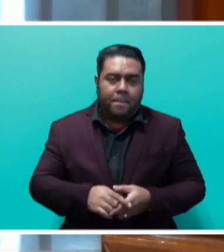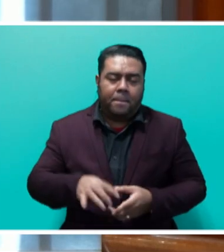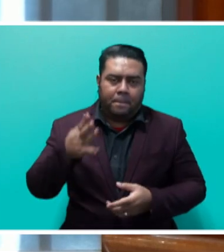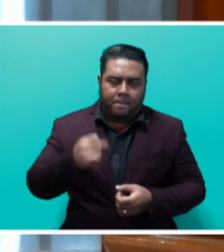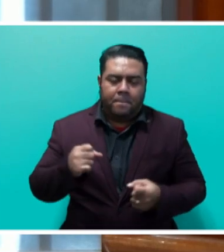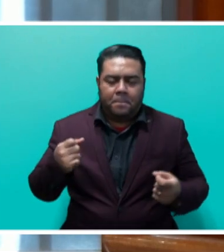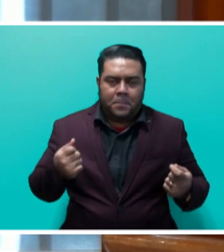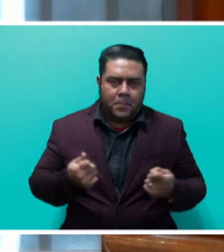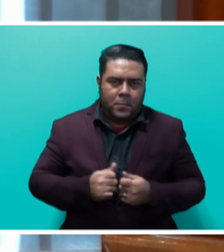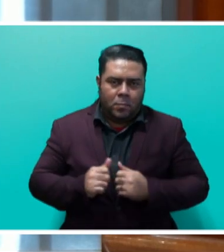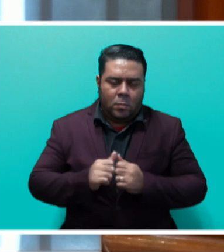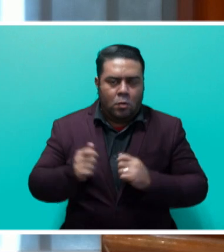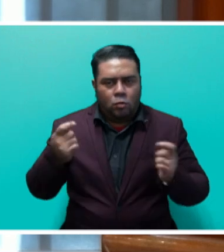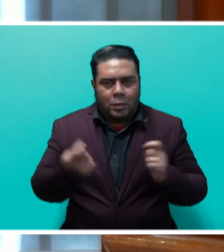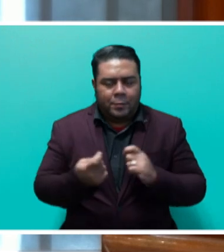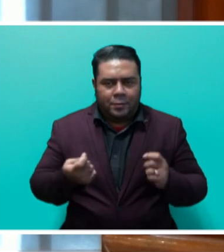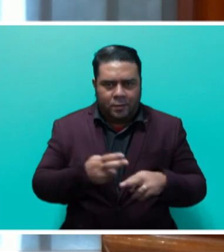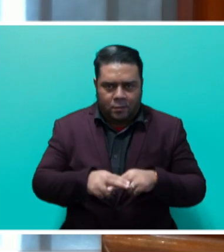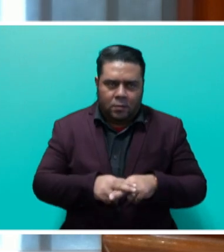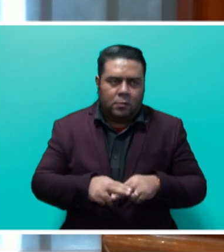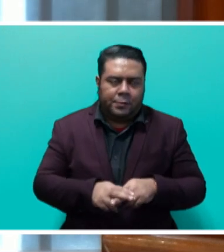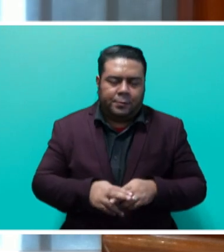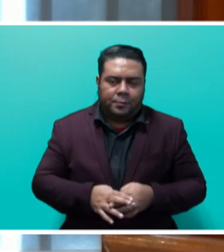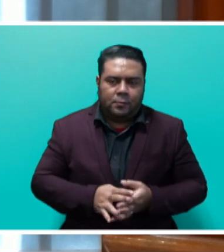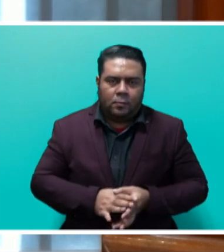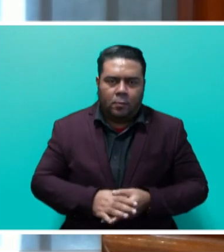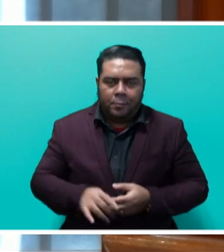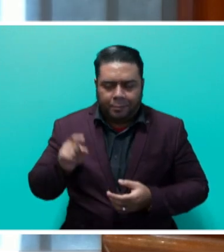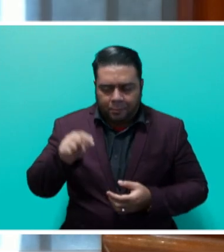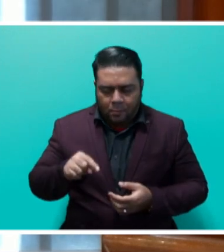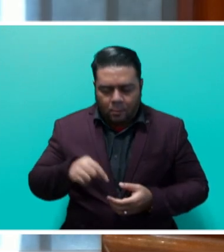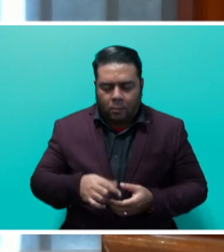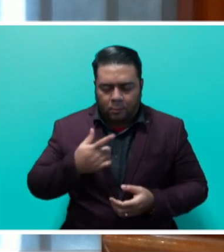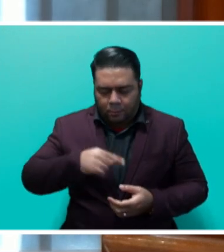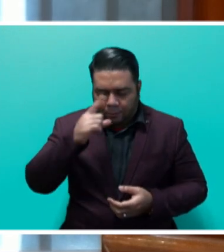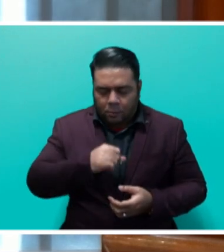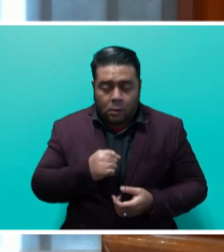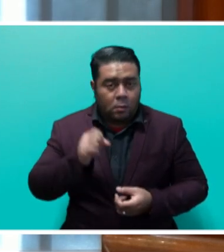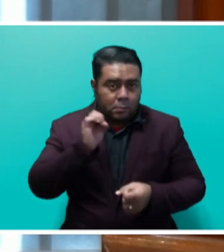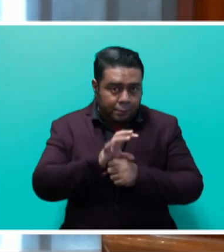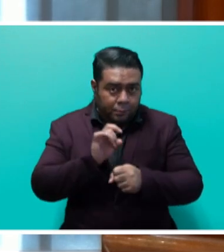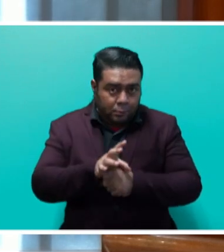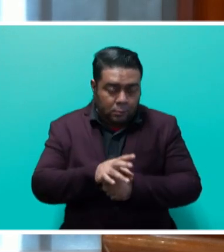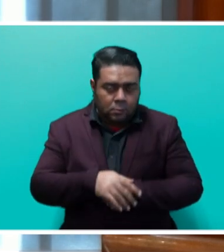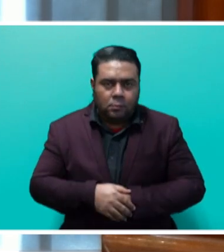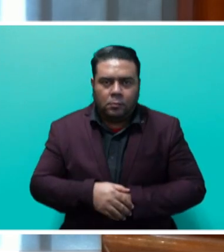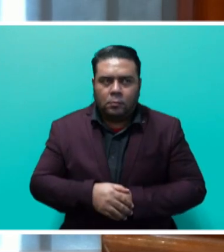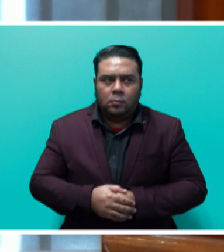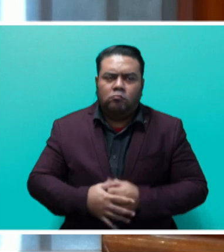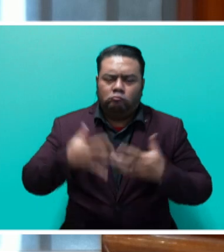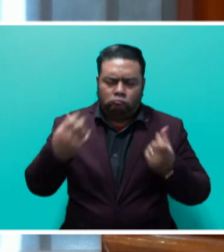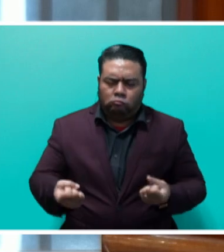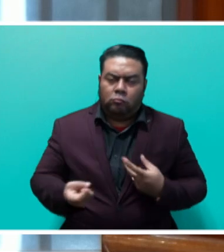changer for Fiji in commercial agriculture. On the back of this, Honourable Speaker, I can also advise that there is